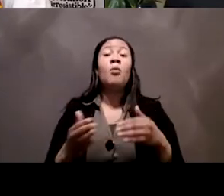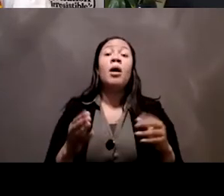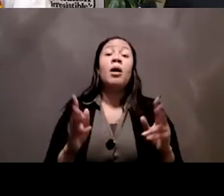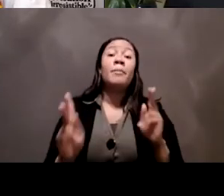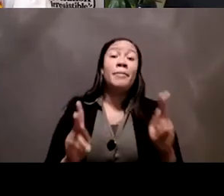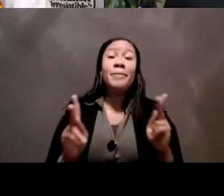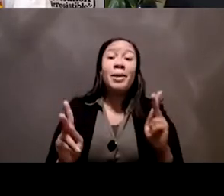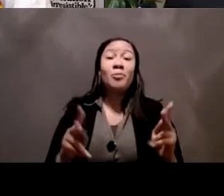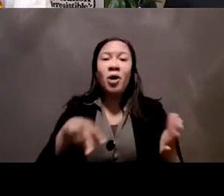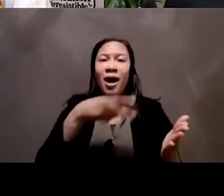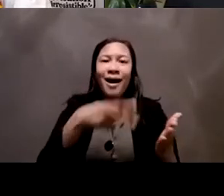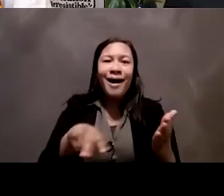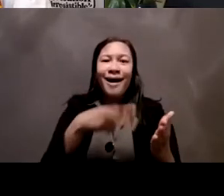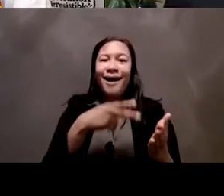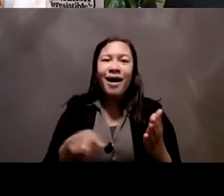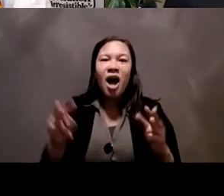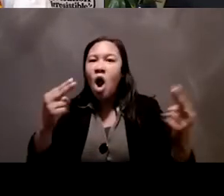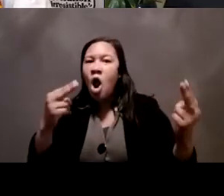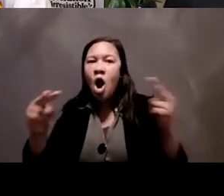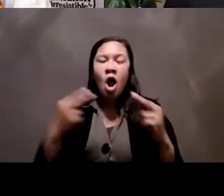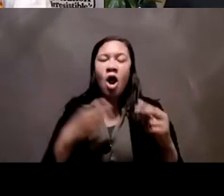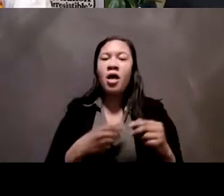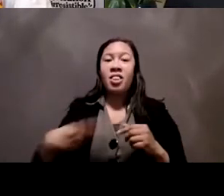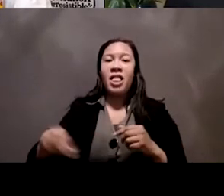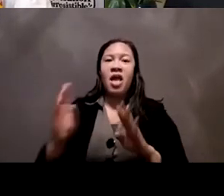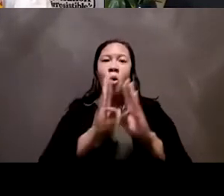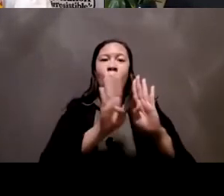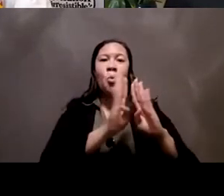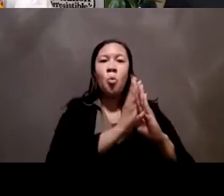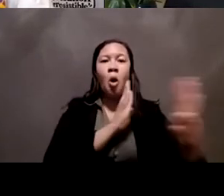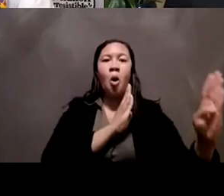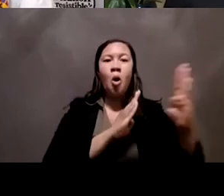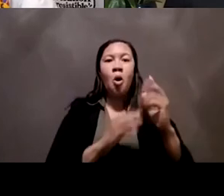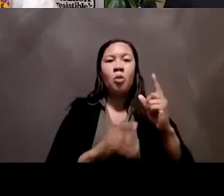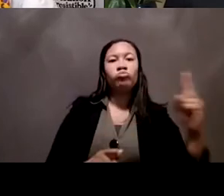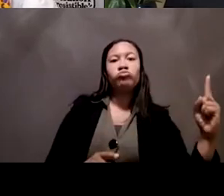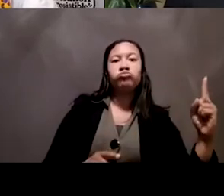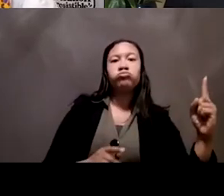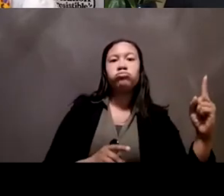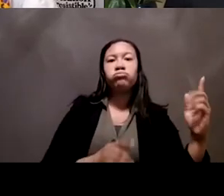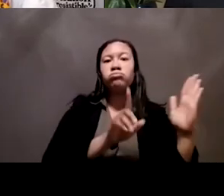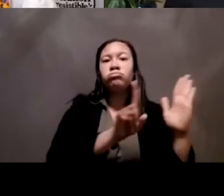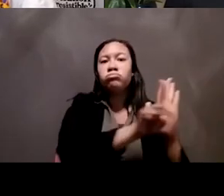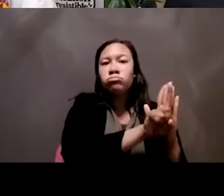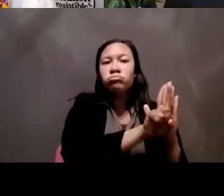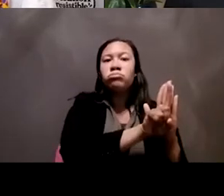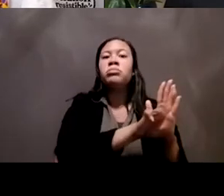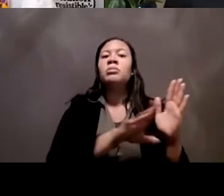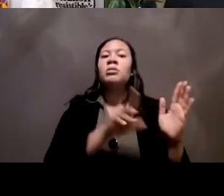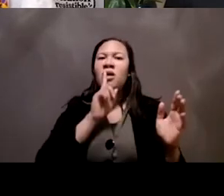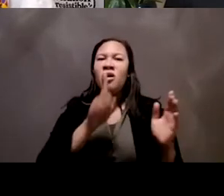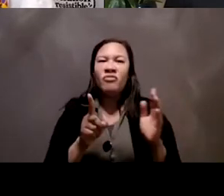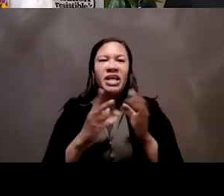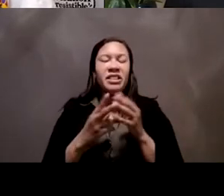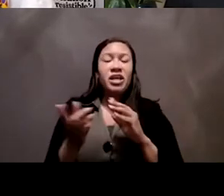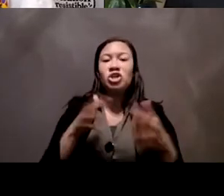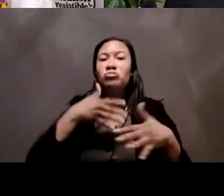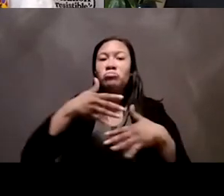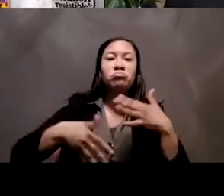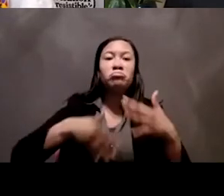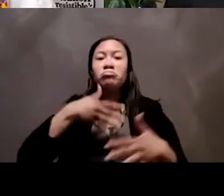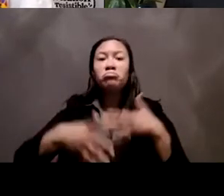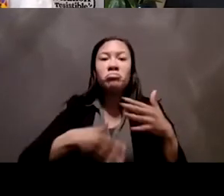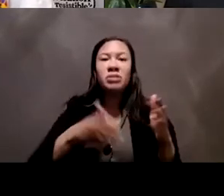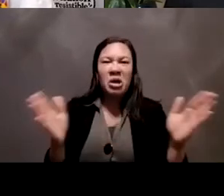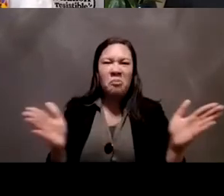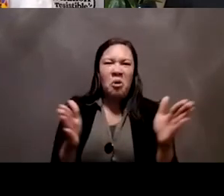looks and leaning up against a wall and just moving around this pretty small contained space, which is just the floor